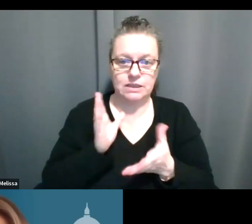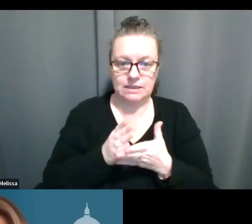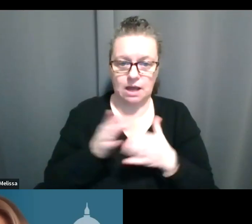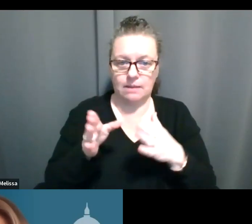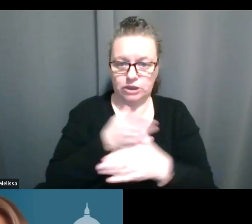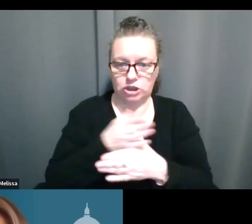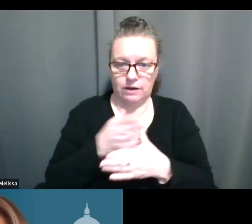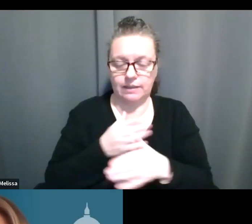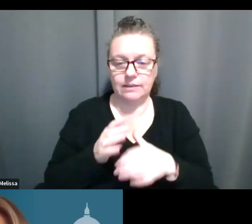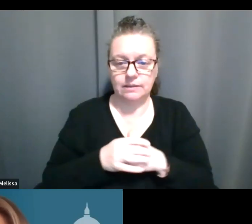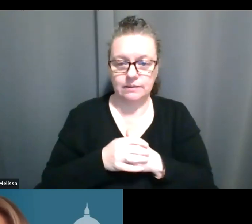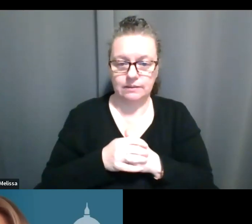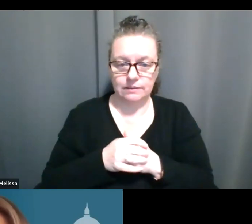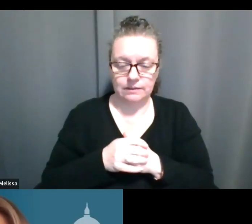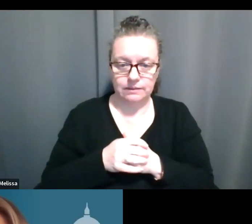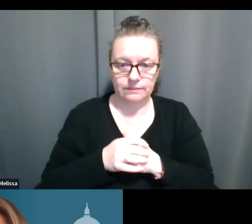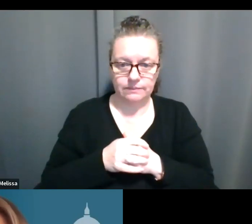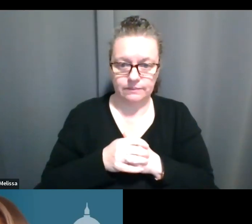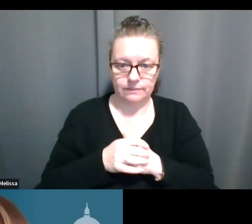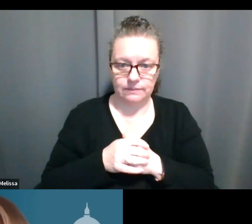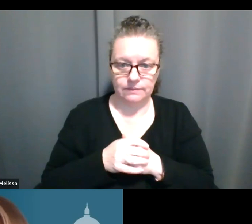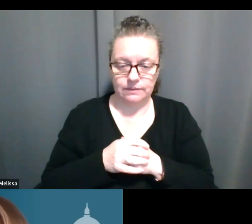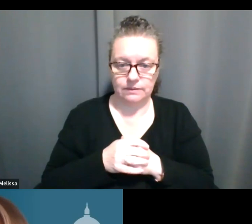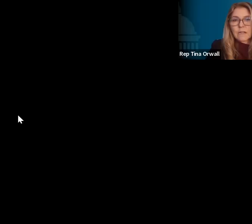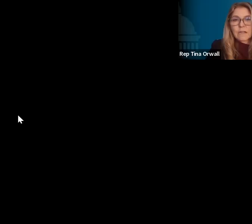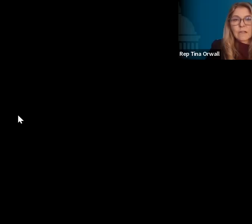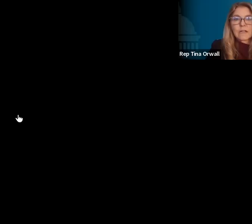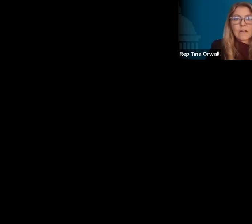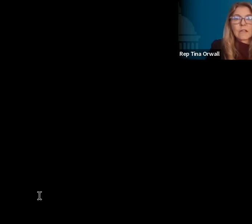this. And I'm going to share this.